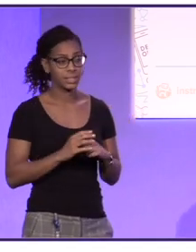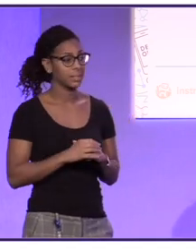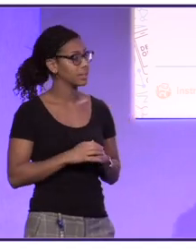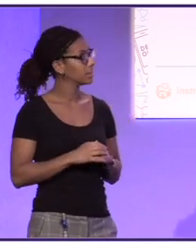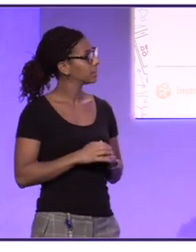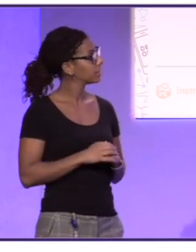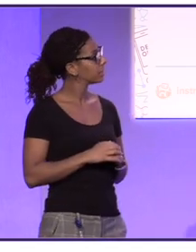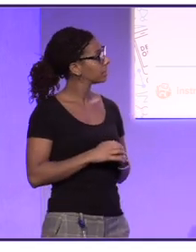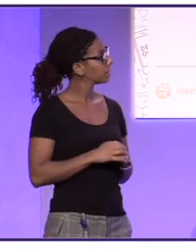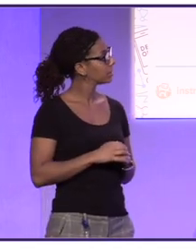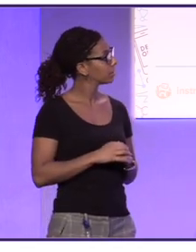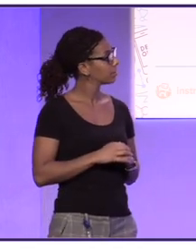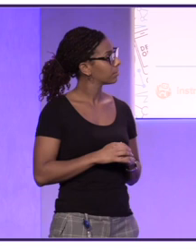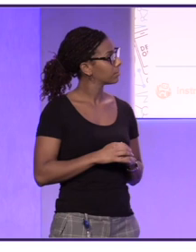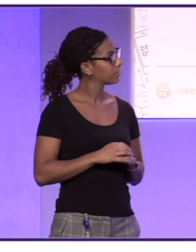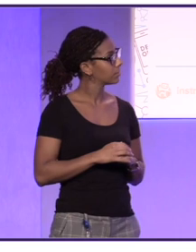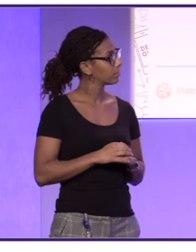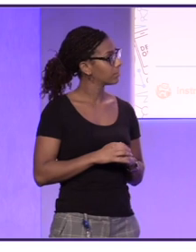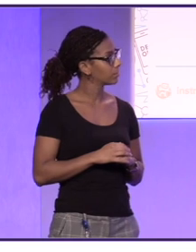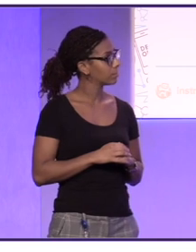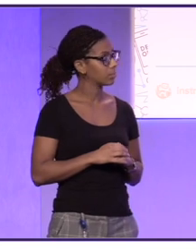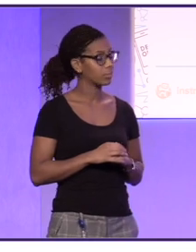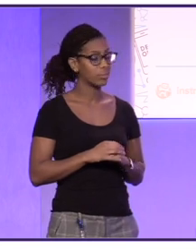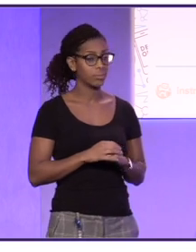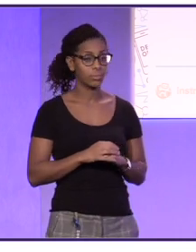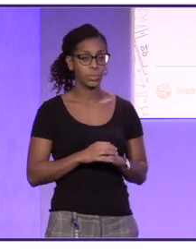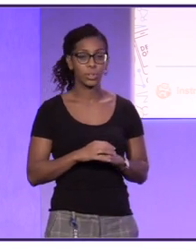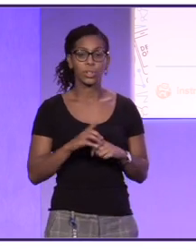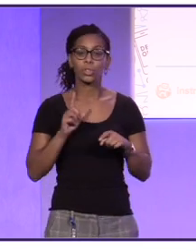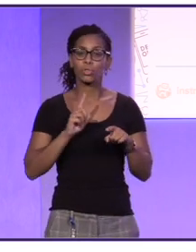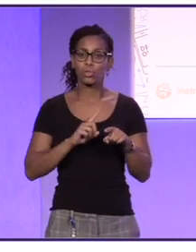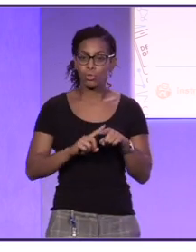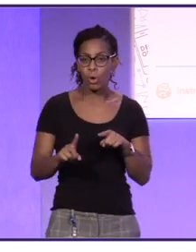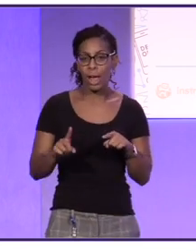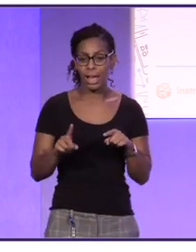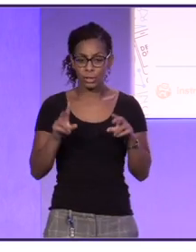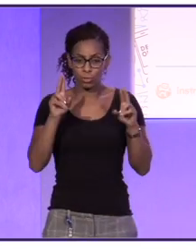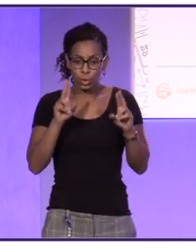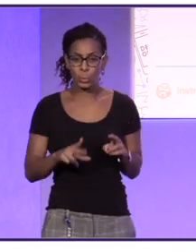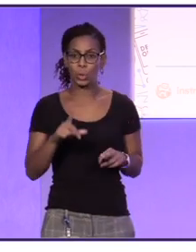So try to minimise the reasons why you'd be called in the middle of the night.